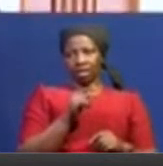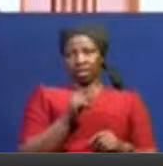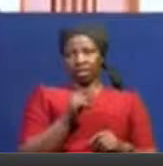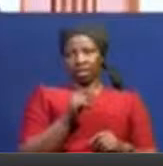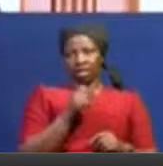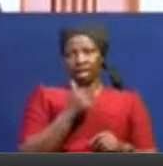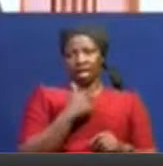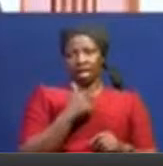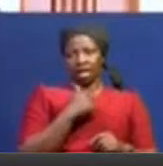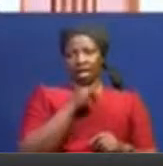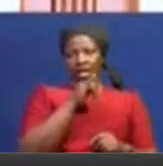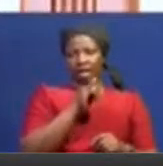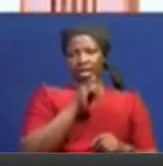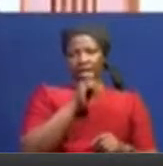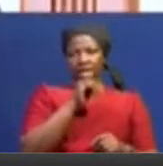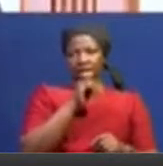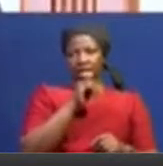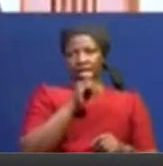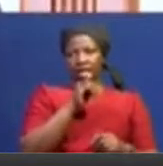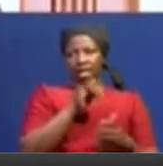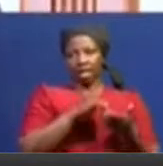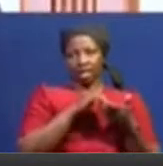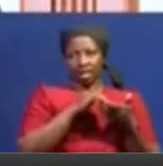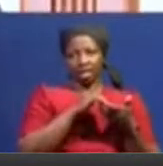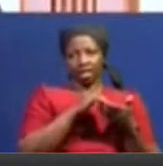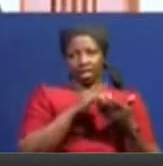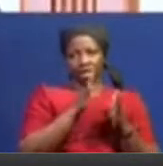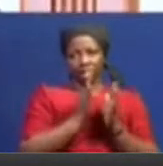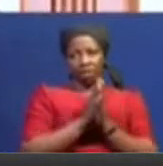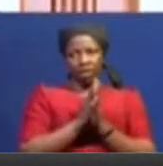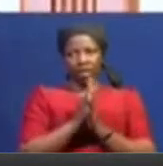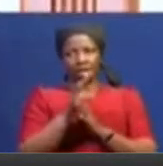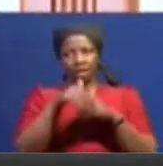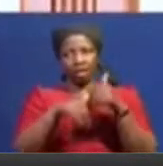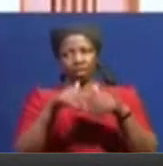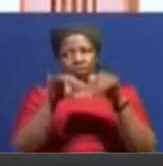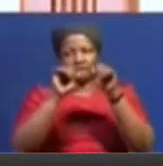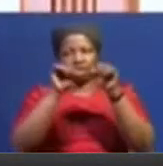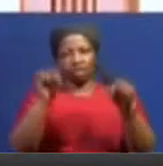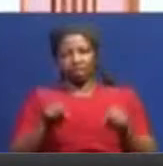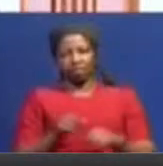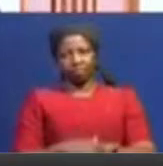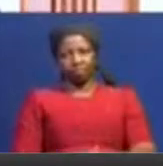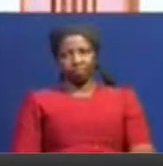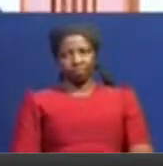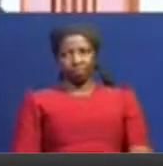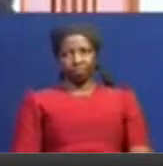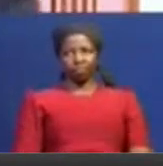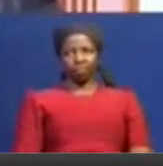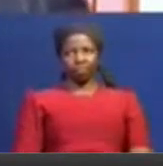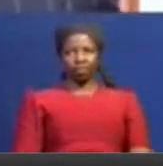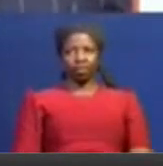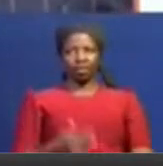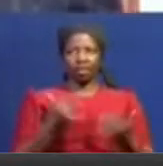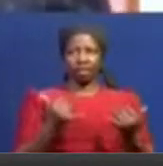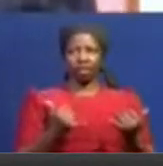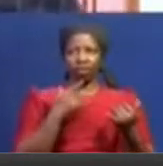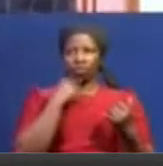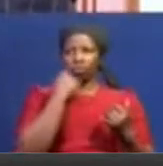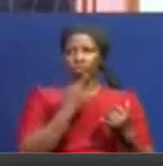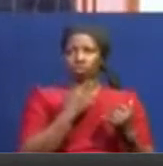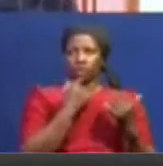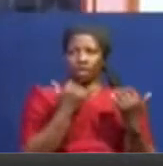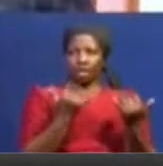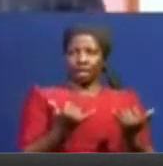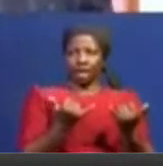electoral system. Okay. I remember Kivuito, yes. All right. Who is the current chair